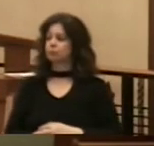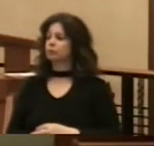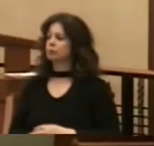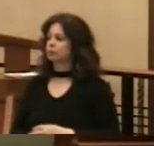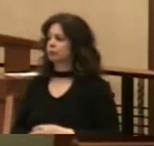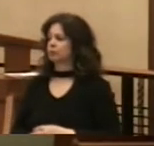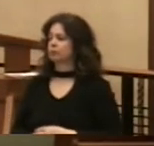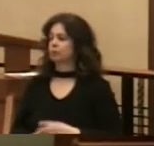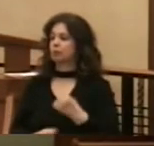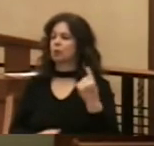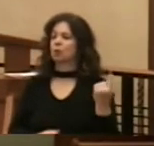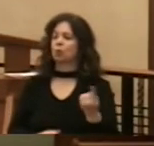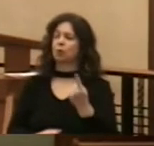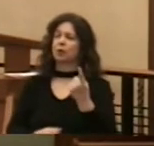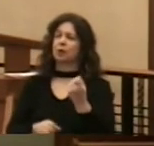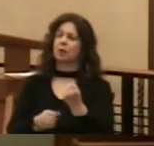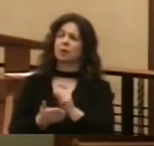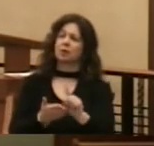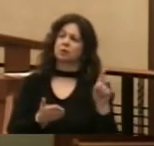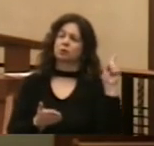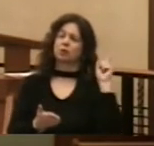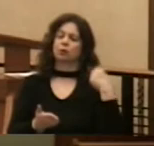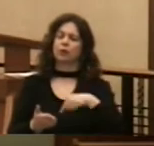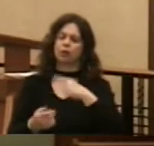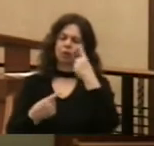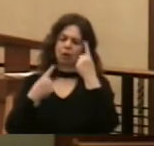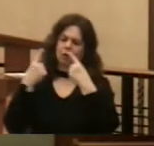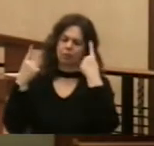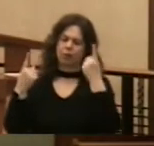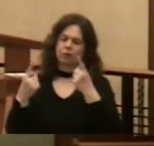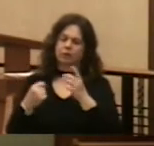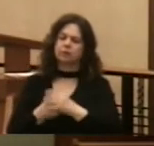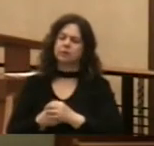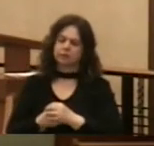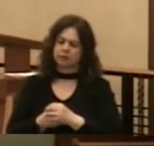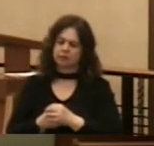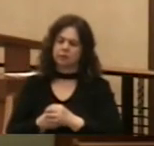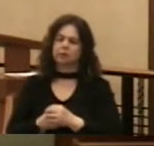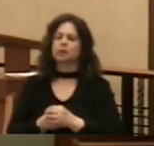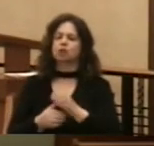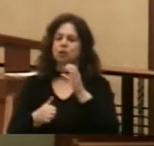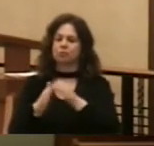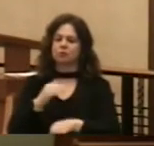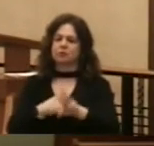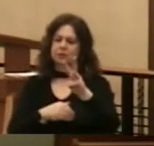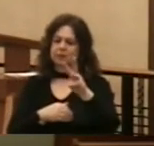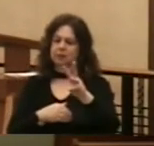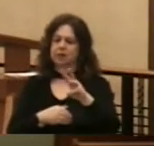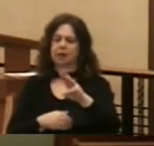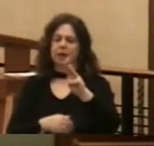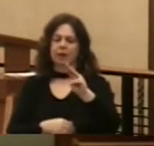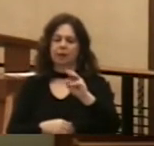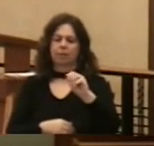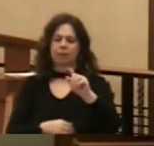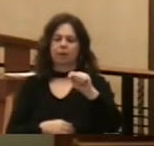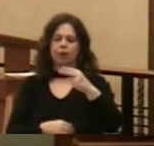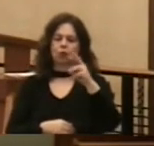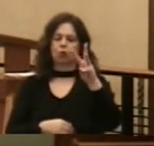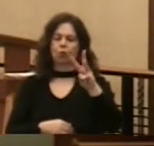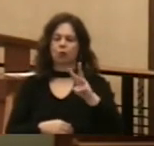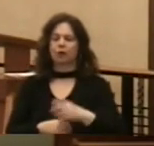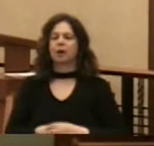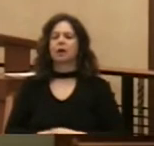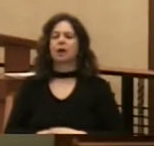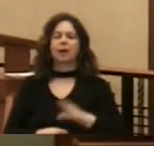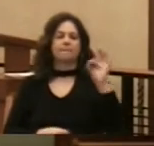It was only last week that we considered the previous chapter in Matthew, Matthew 6. Pastor Jason was preaching